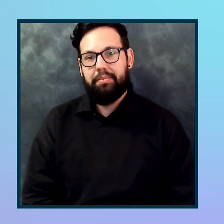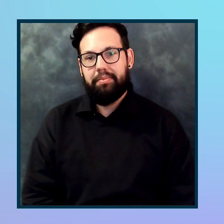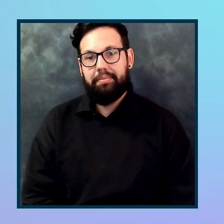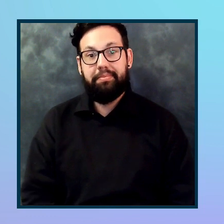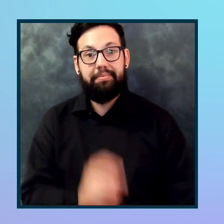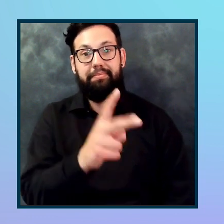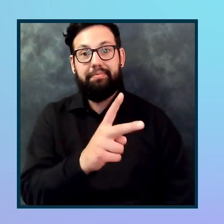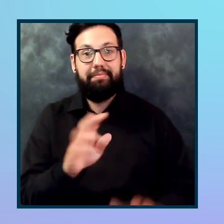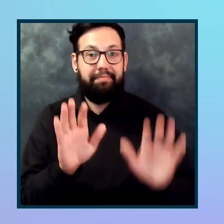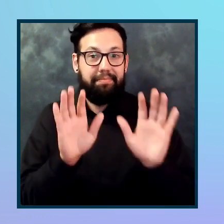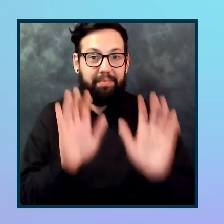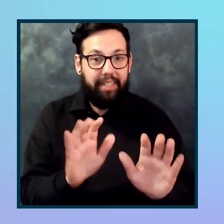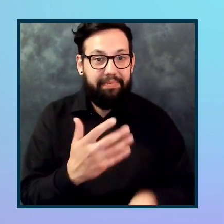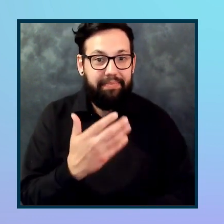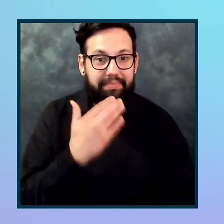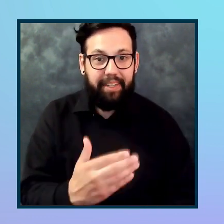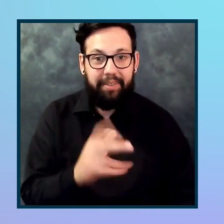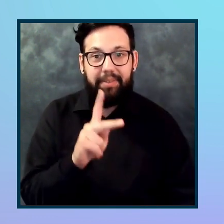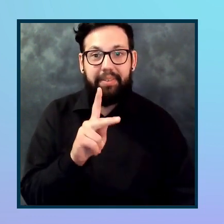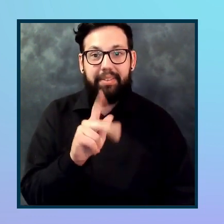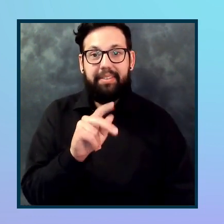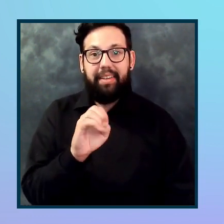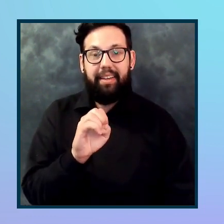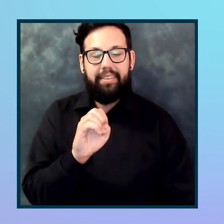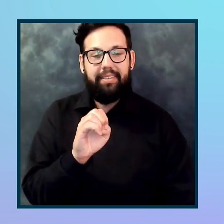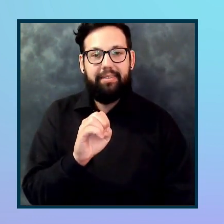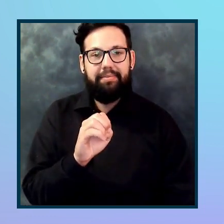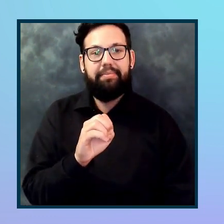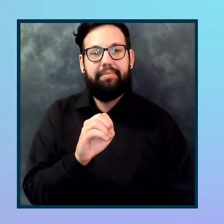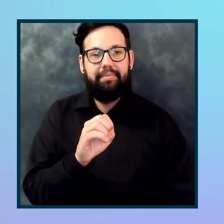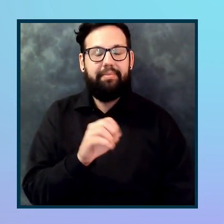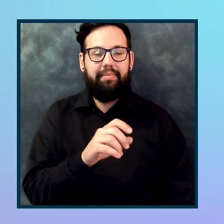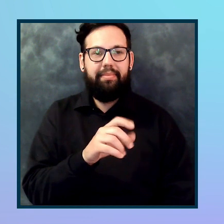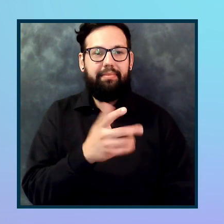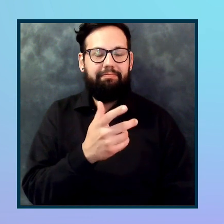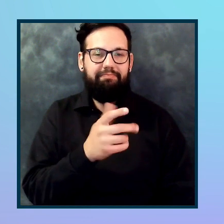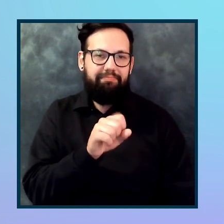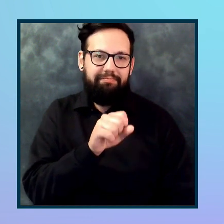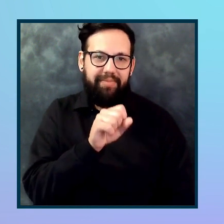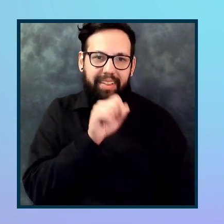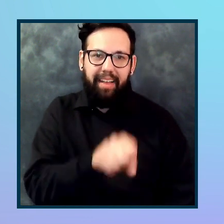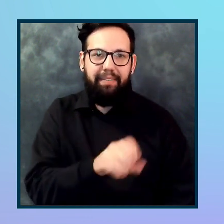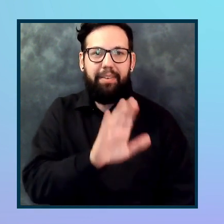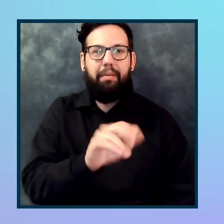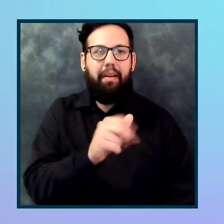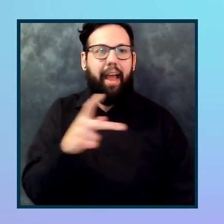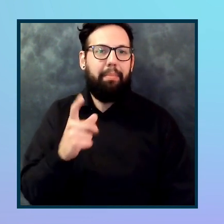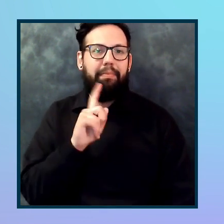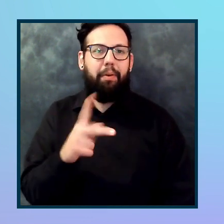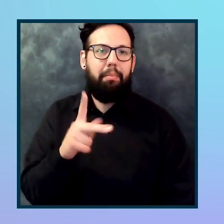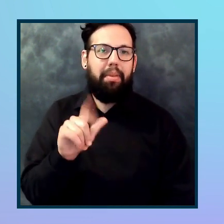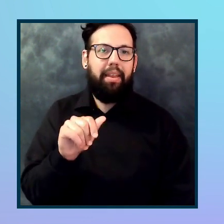Okay, great. Thanks so much for that, Kate. That was really, I love your little Plantiverse app. That's such a good idea for